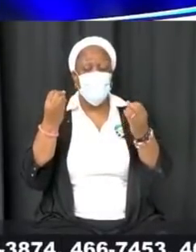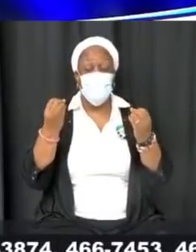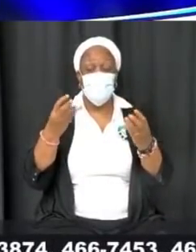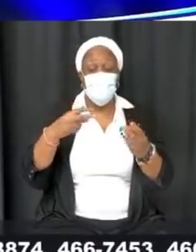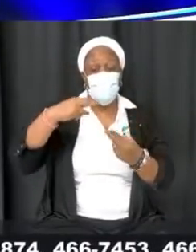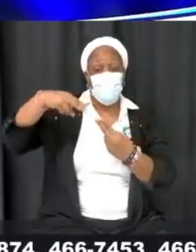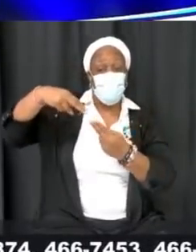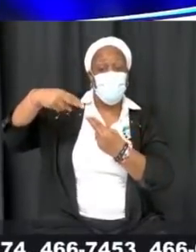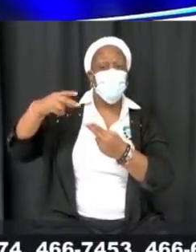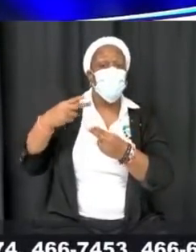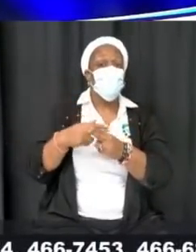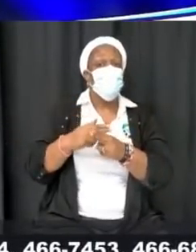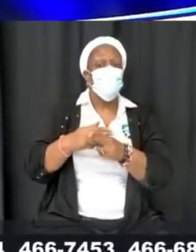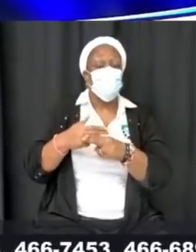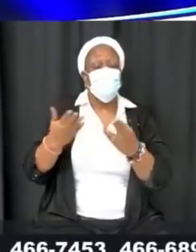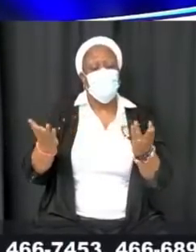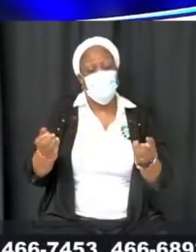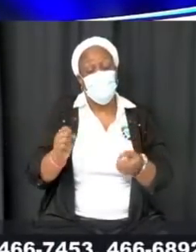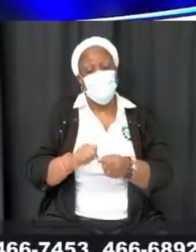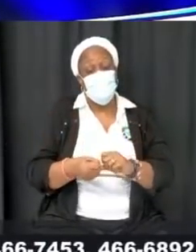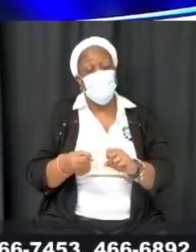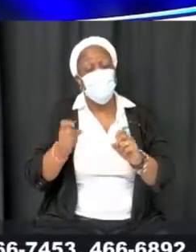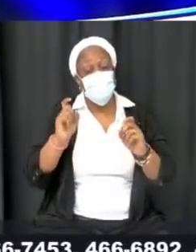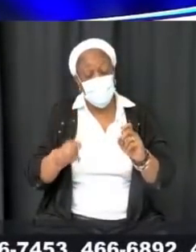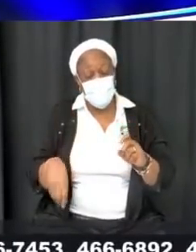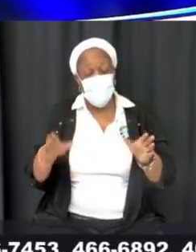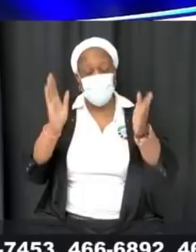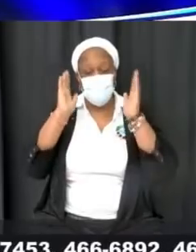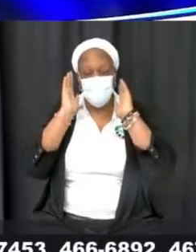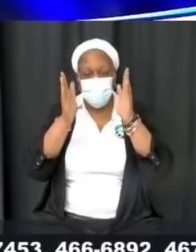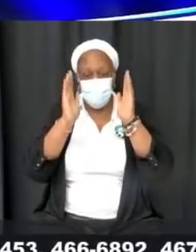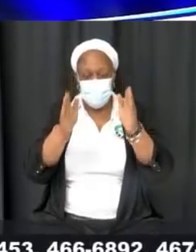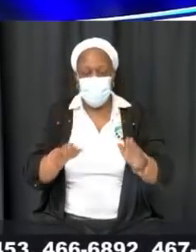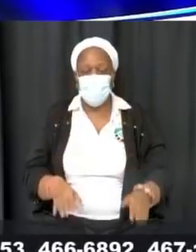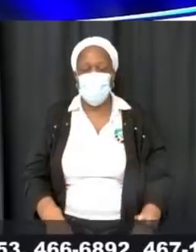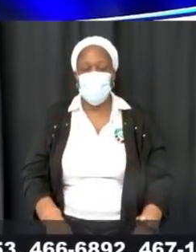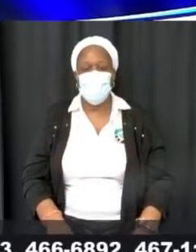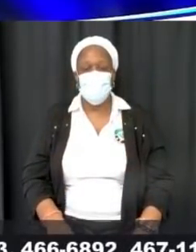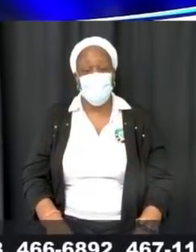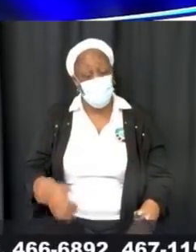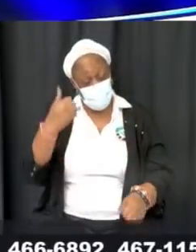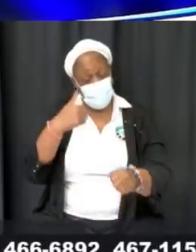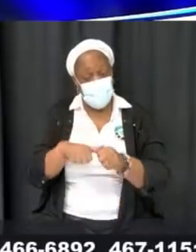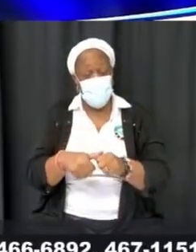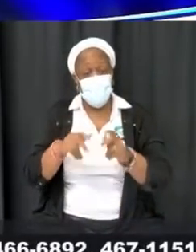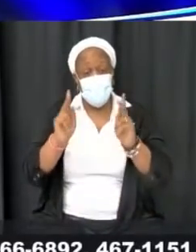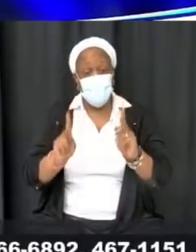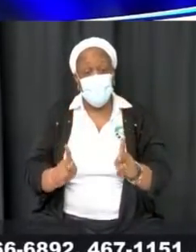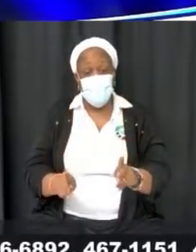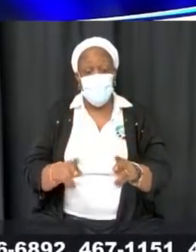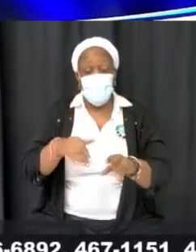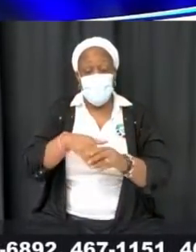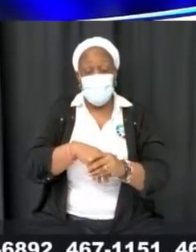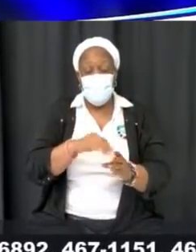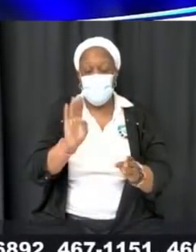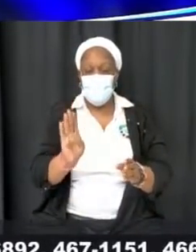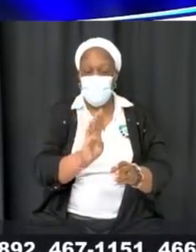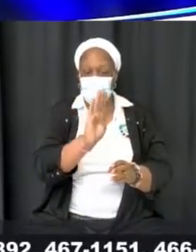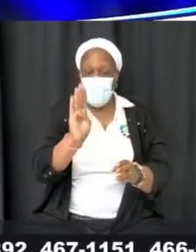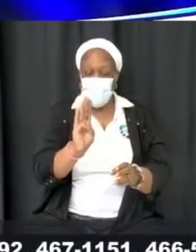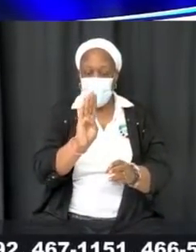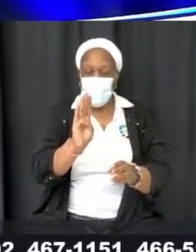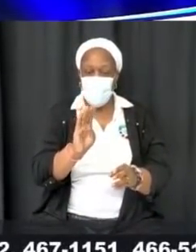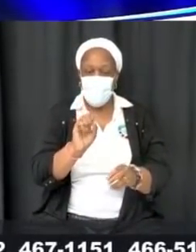is. We remember, the people in Barbados and St. Vincent and the Grenadines and other